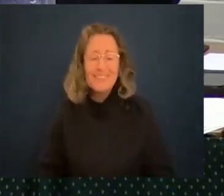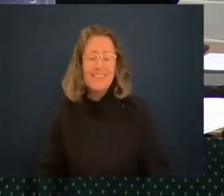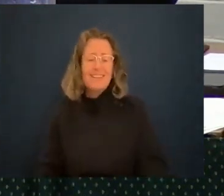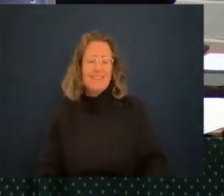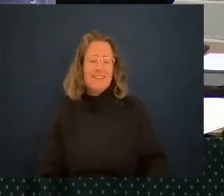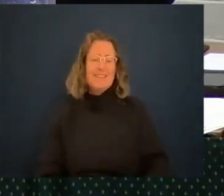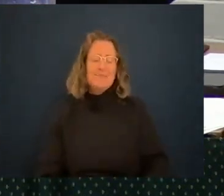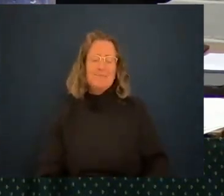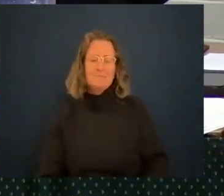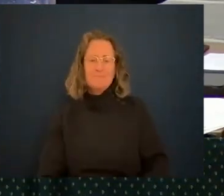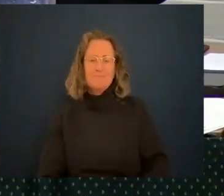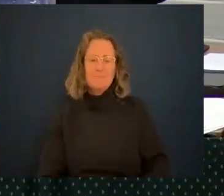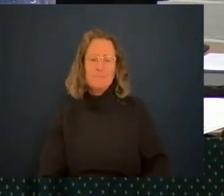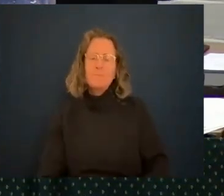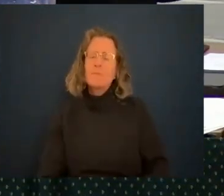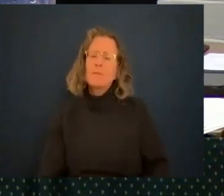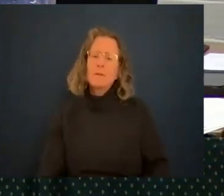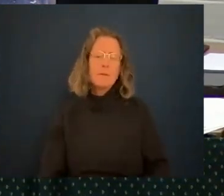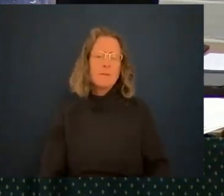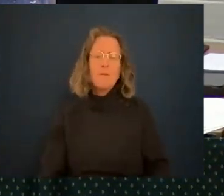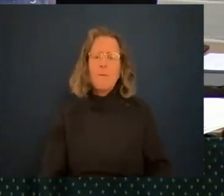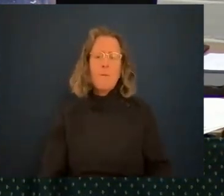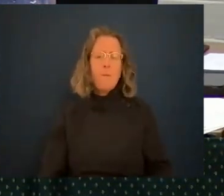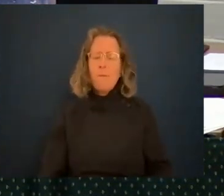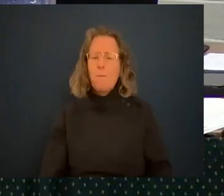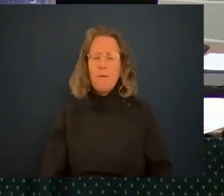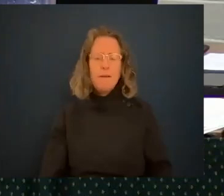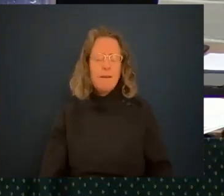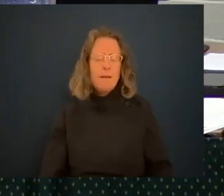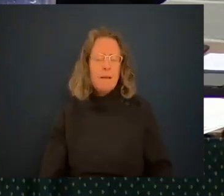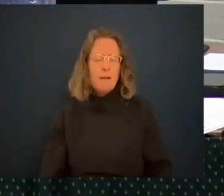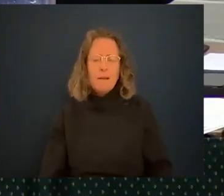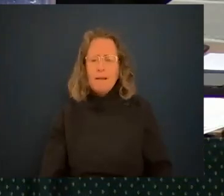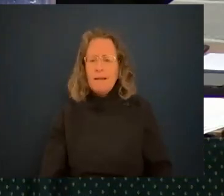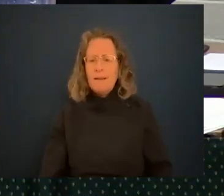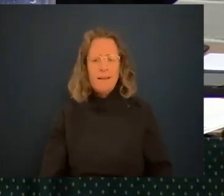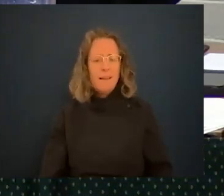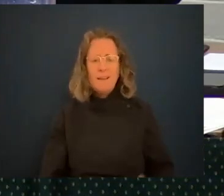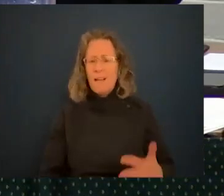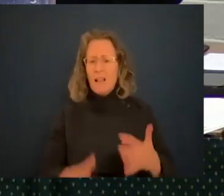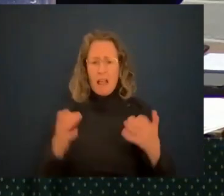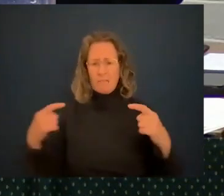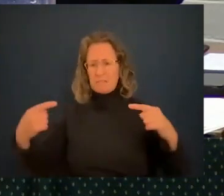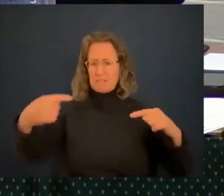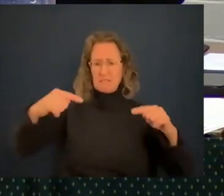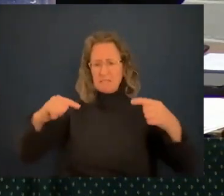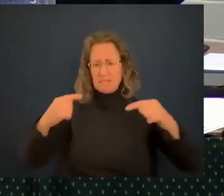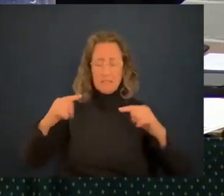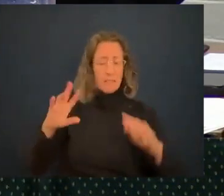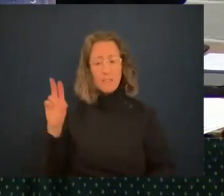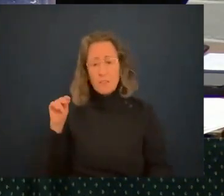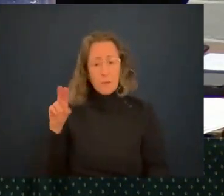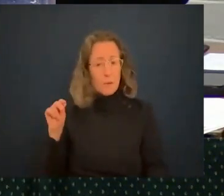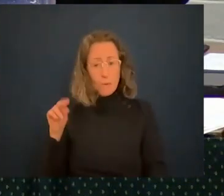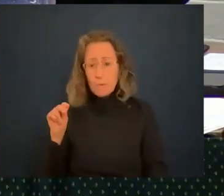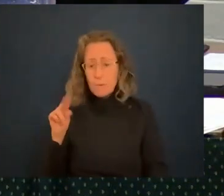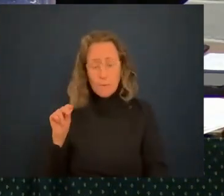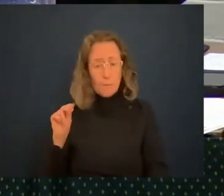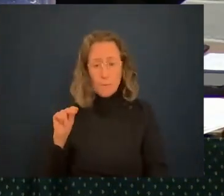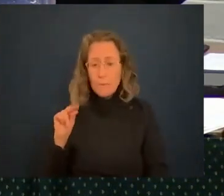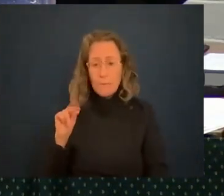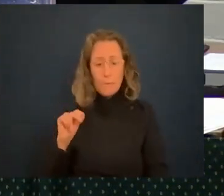and so I don't think there's like a whole lot of like anguish or you know yeah what not